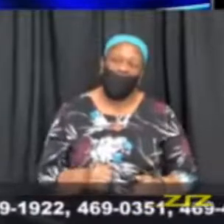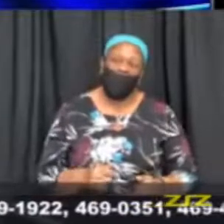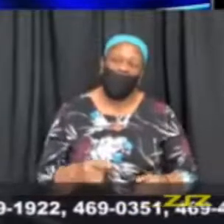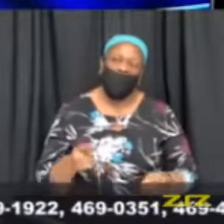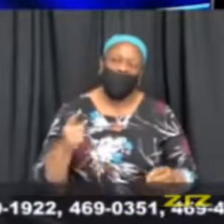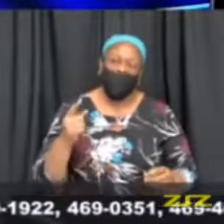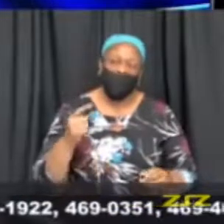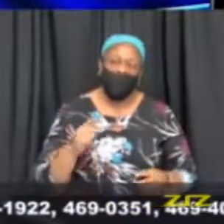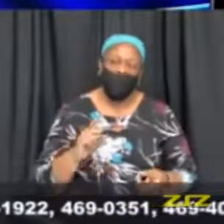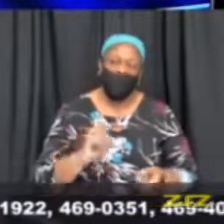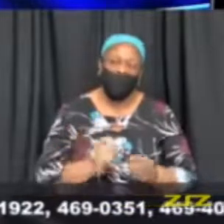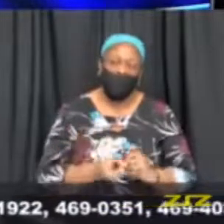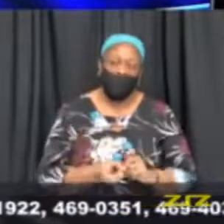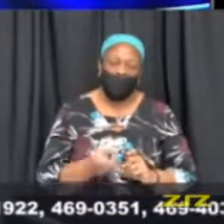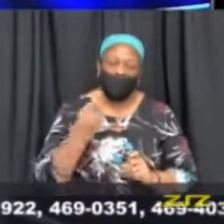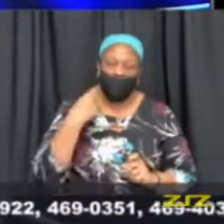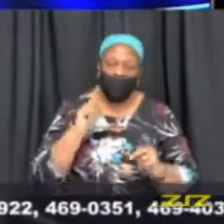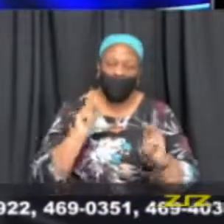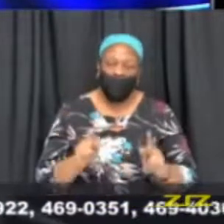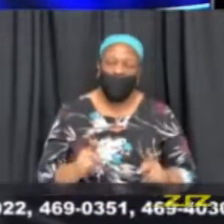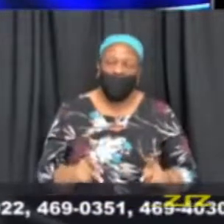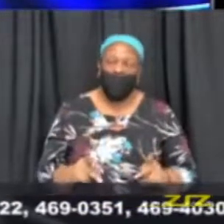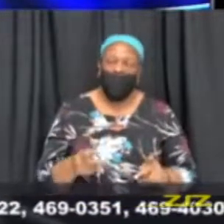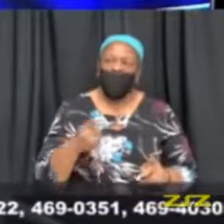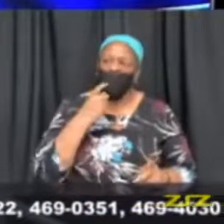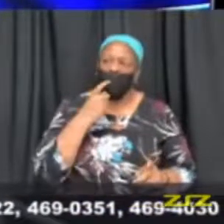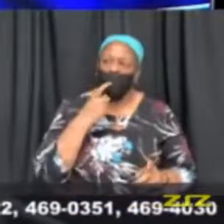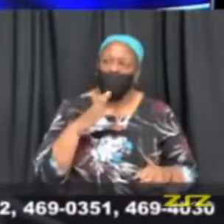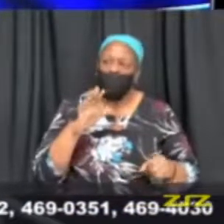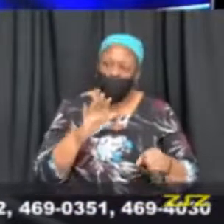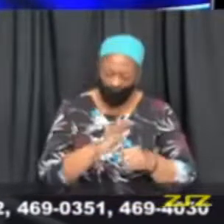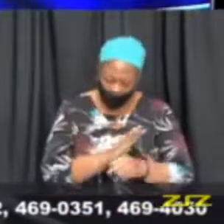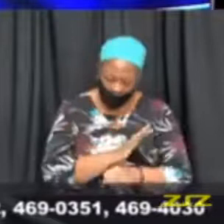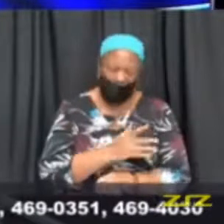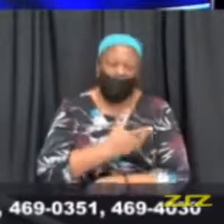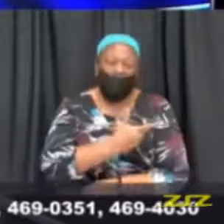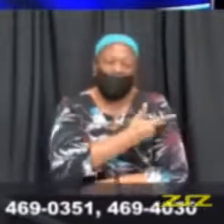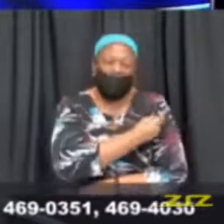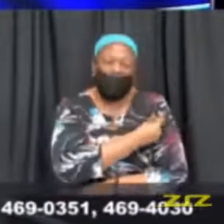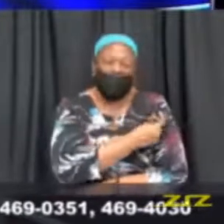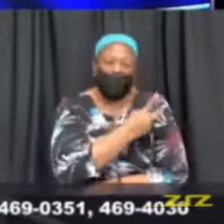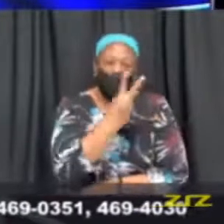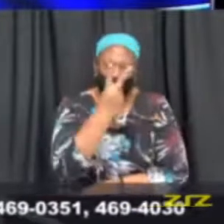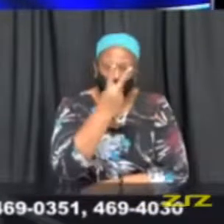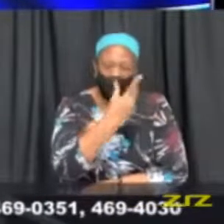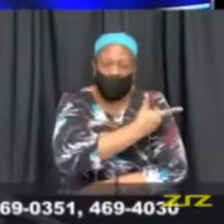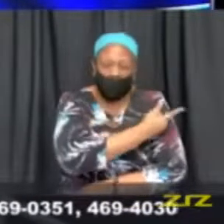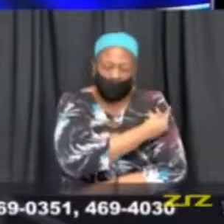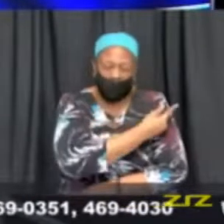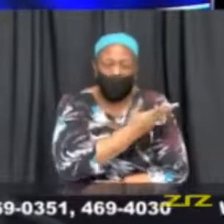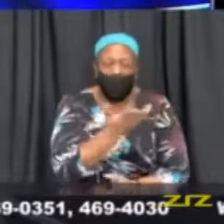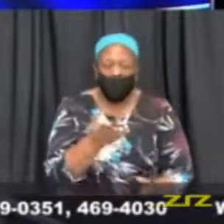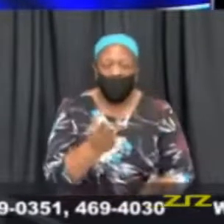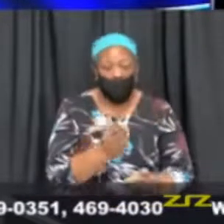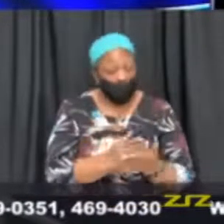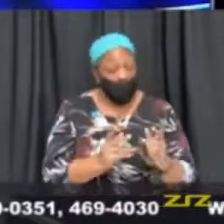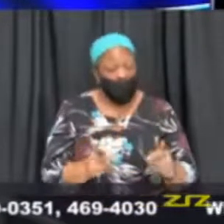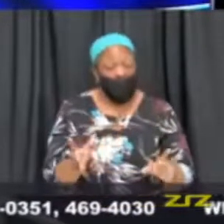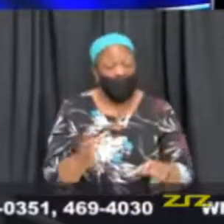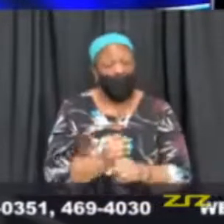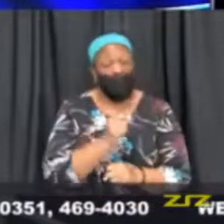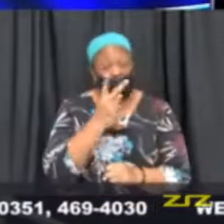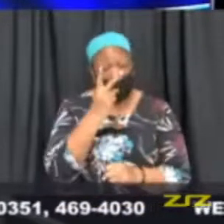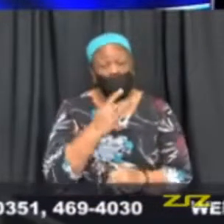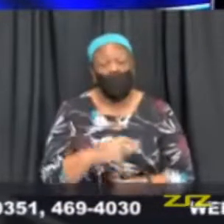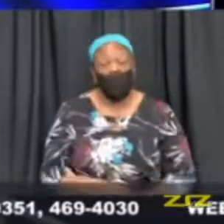fully vaccinated? For example, some persons have received their second dose of the Oxford